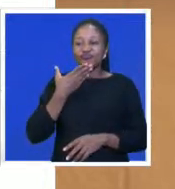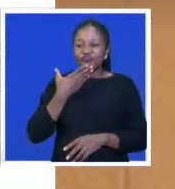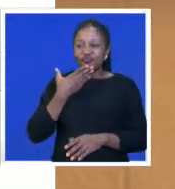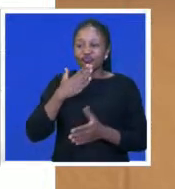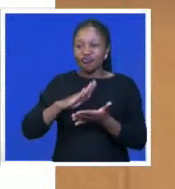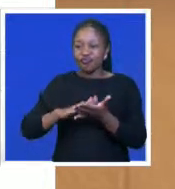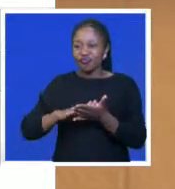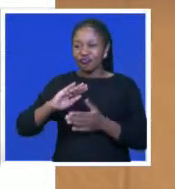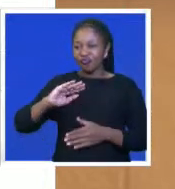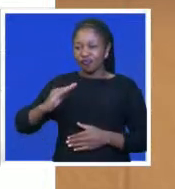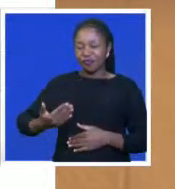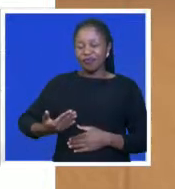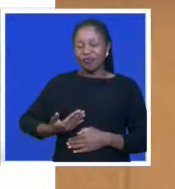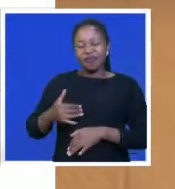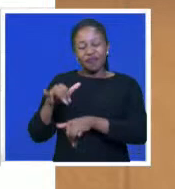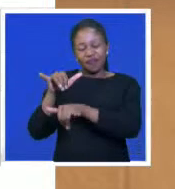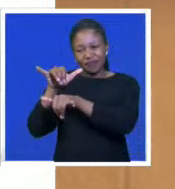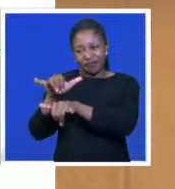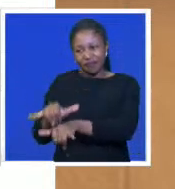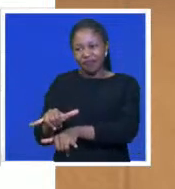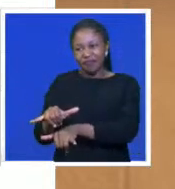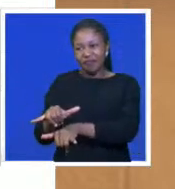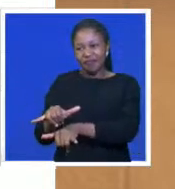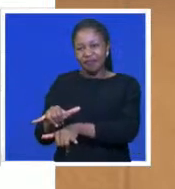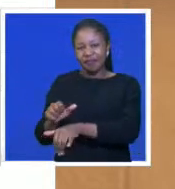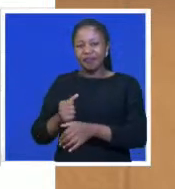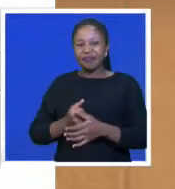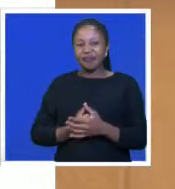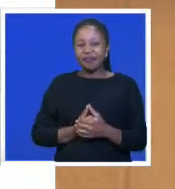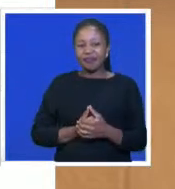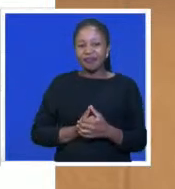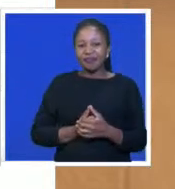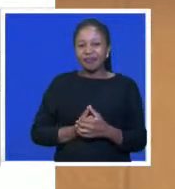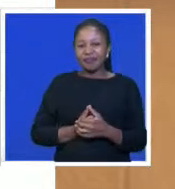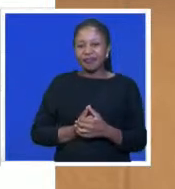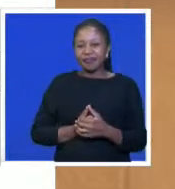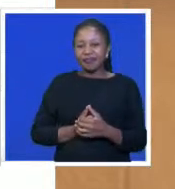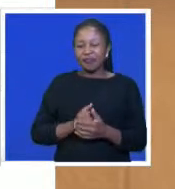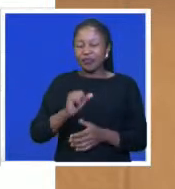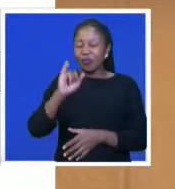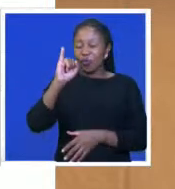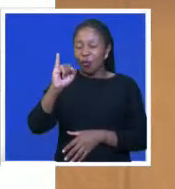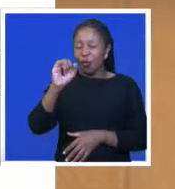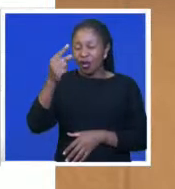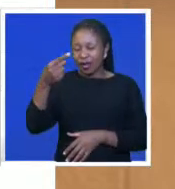that question is also worth 1 mark.